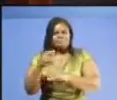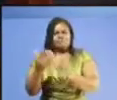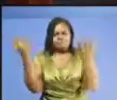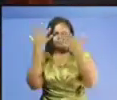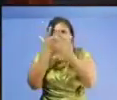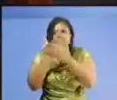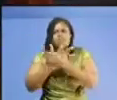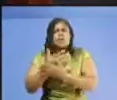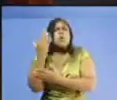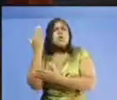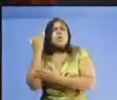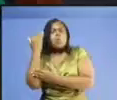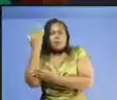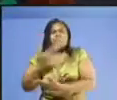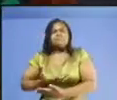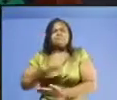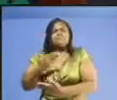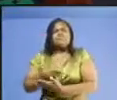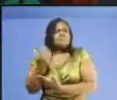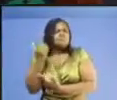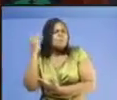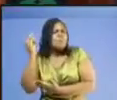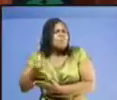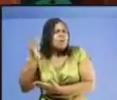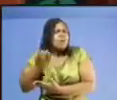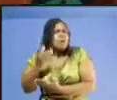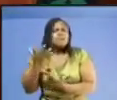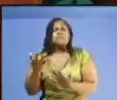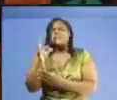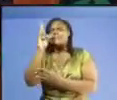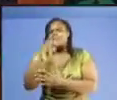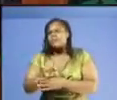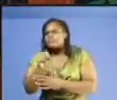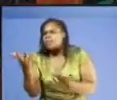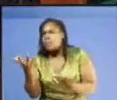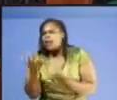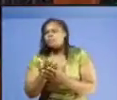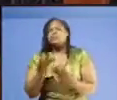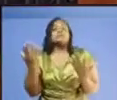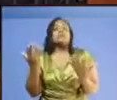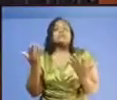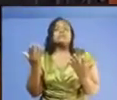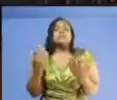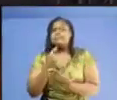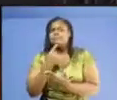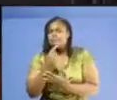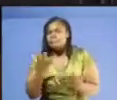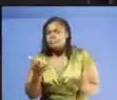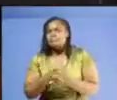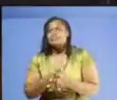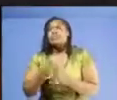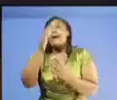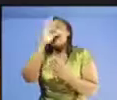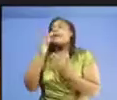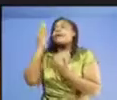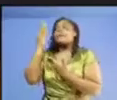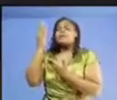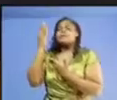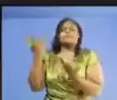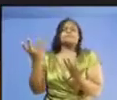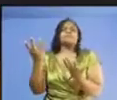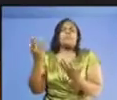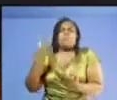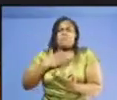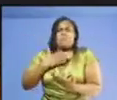darkness. Why do I still preach the seventh day Sabbath? Because it says to me that God,